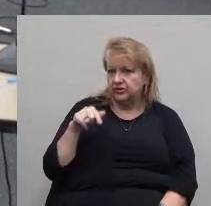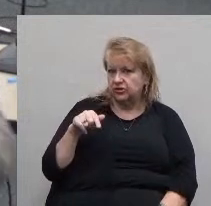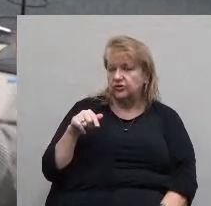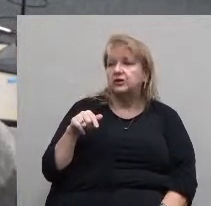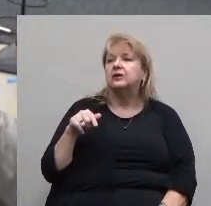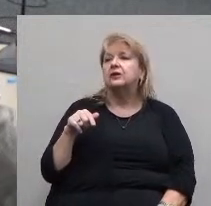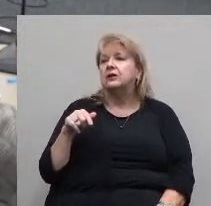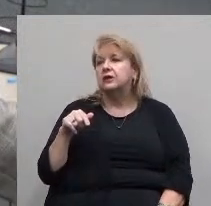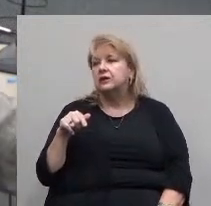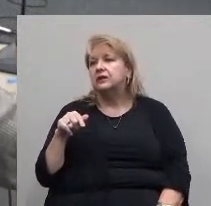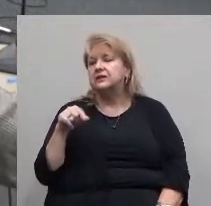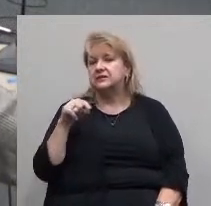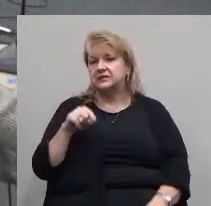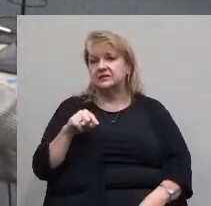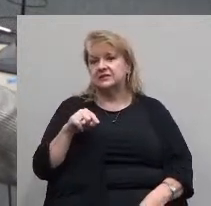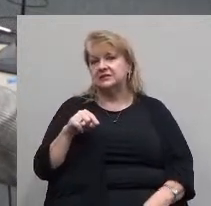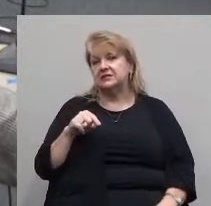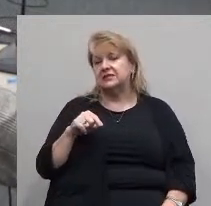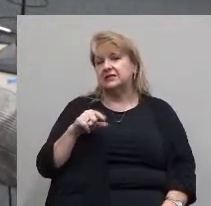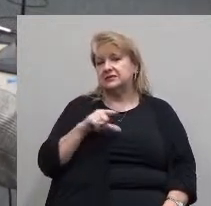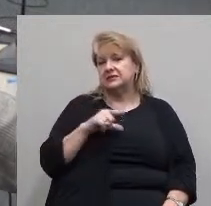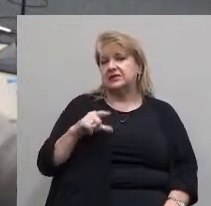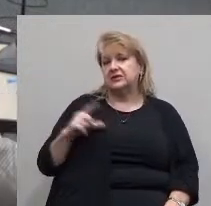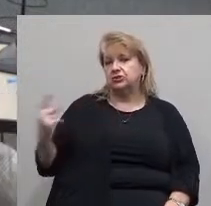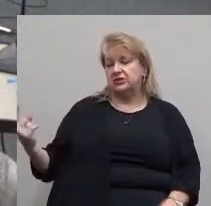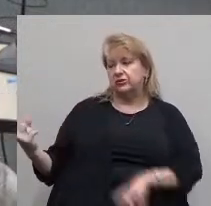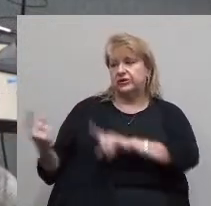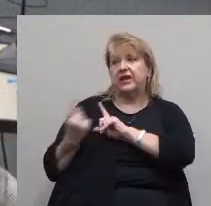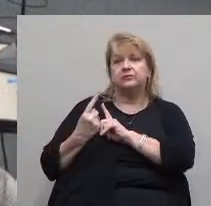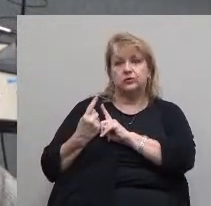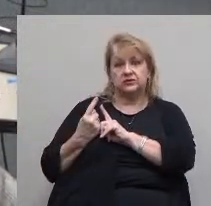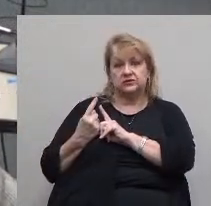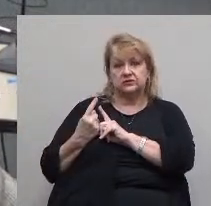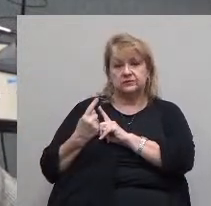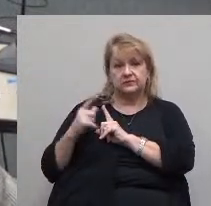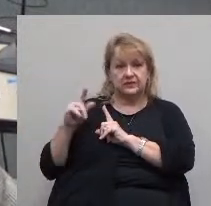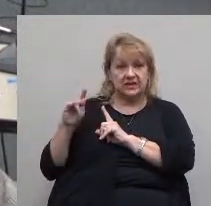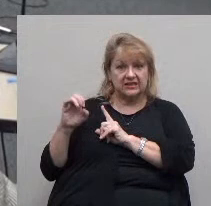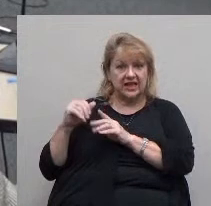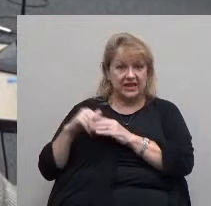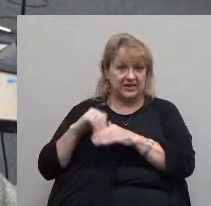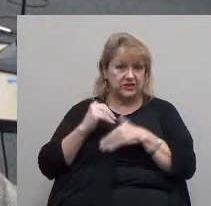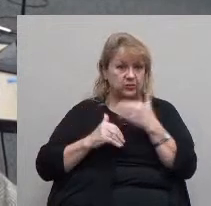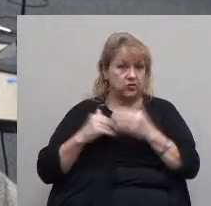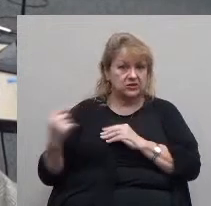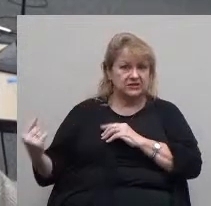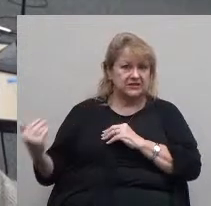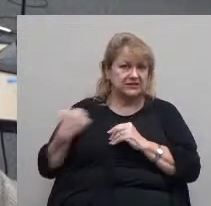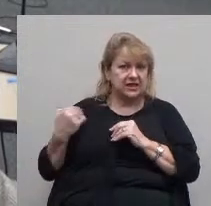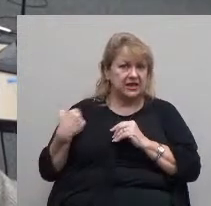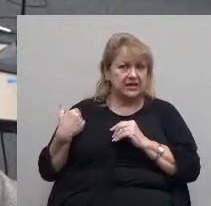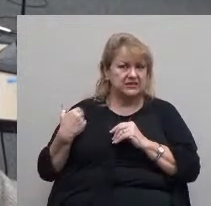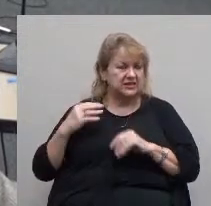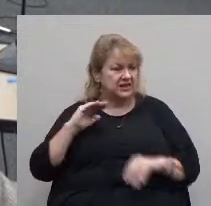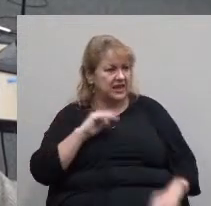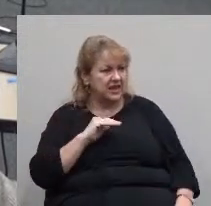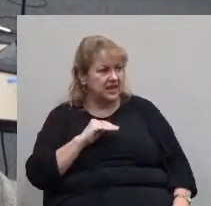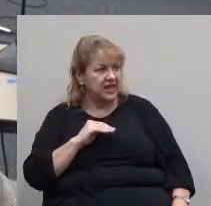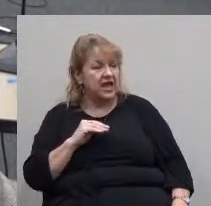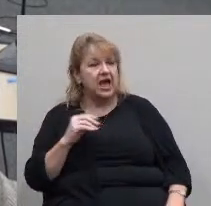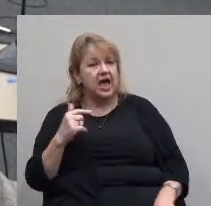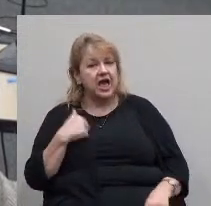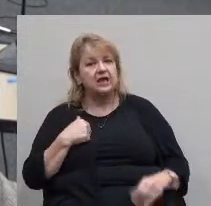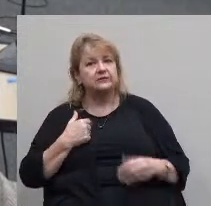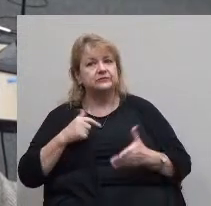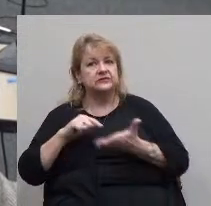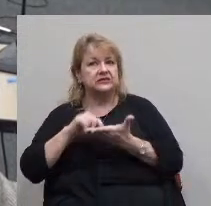here, this particular legislator came to us late in our process, really, and said, hey, I'm